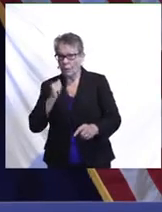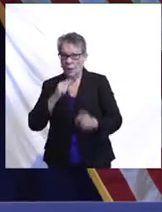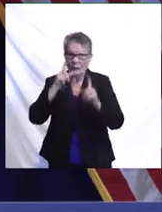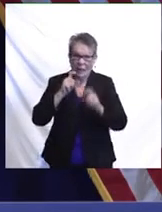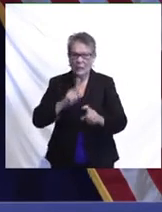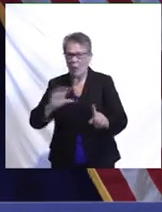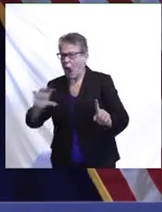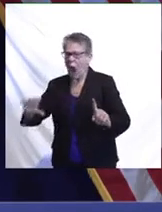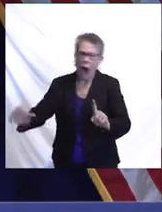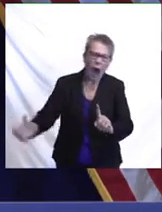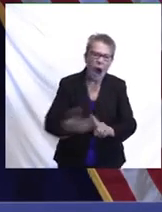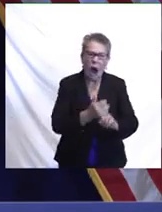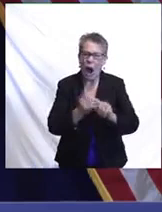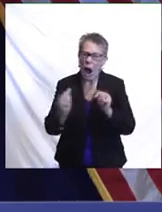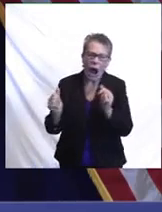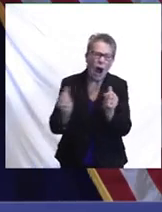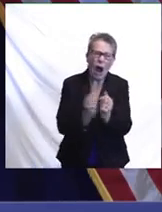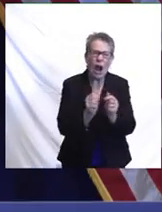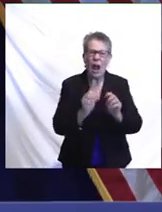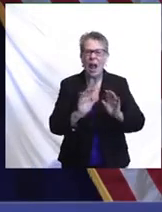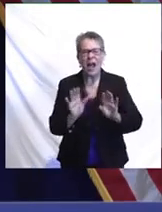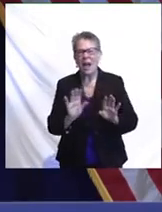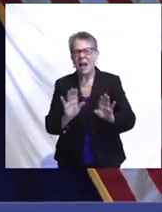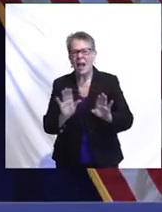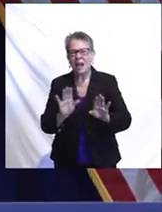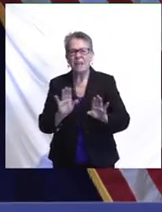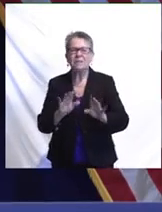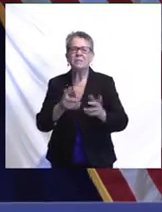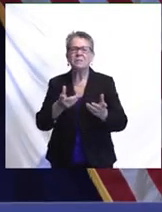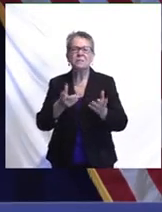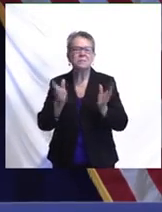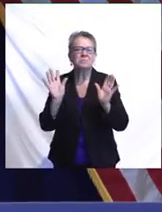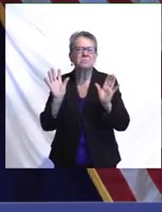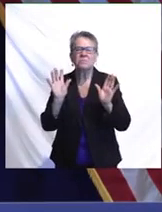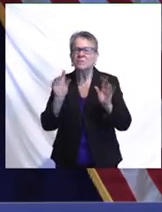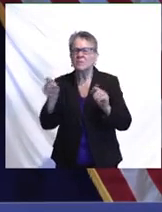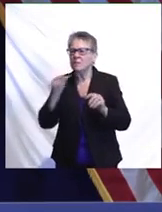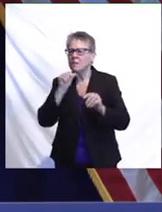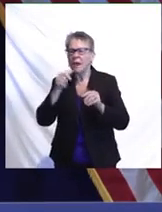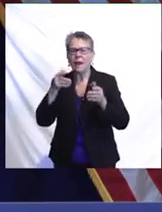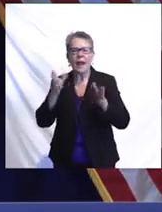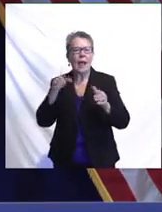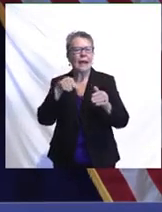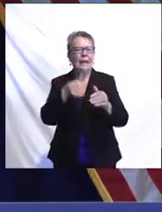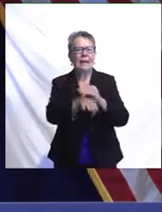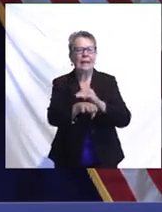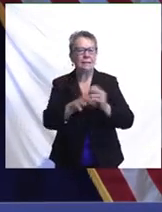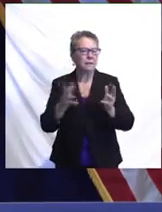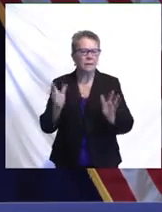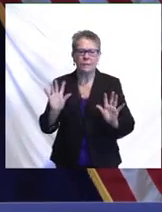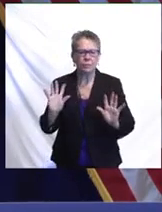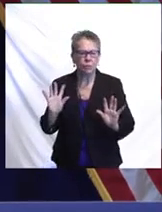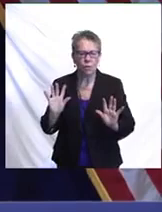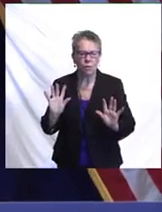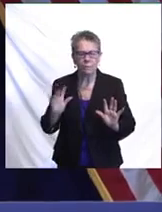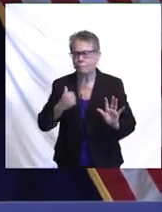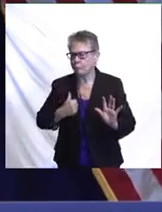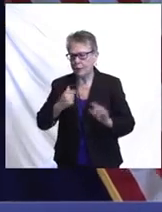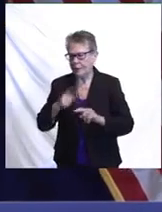I would consult with the Attorney General's office on, and would certainly do that if that issue arises. Carmel, you